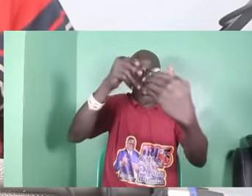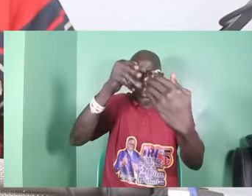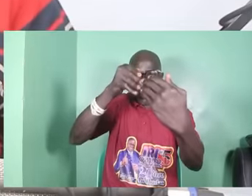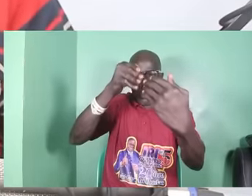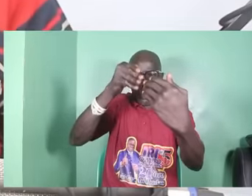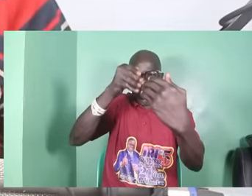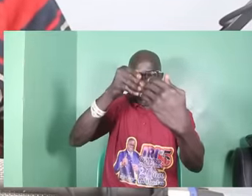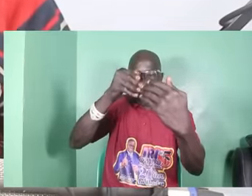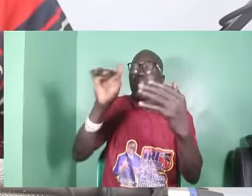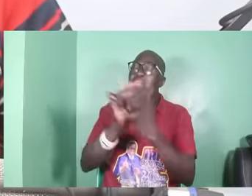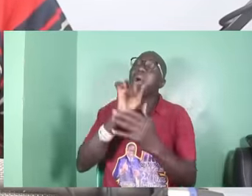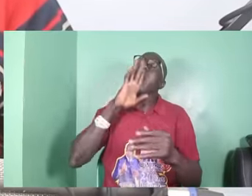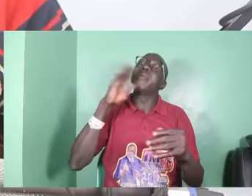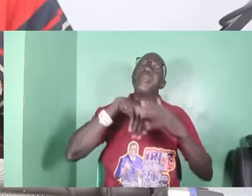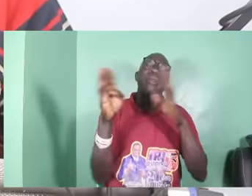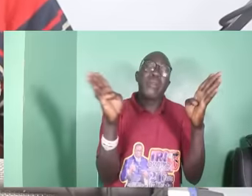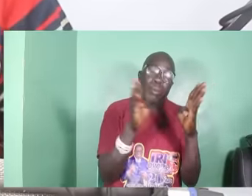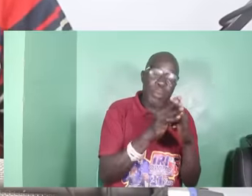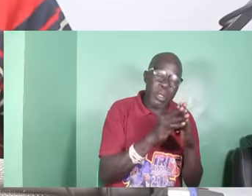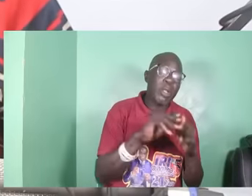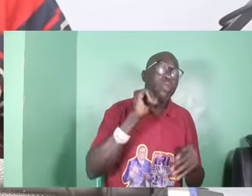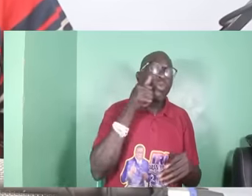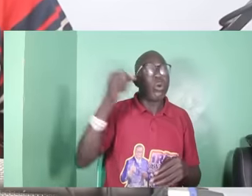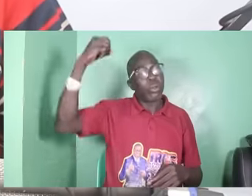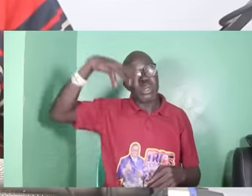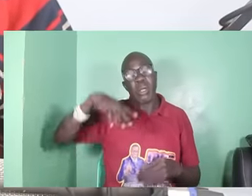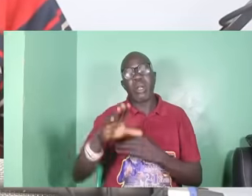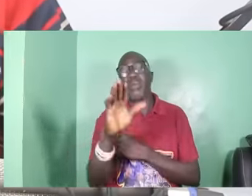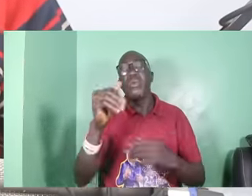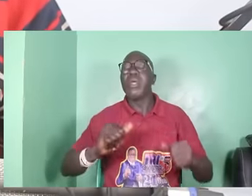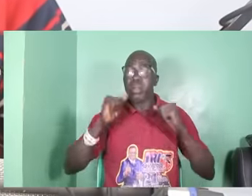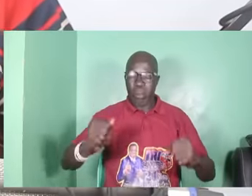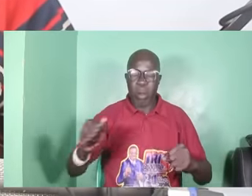Opposite the filling station. That's where we meet.